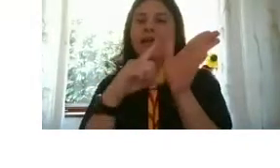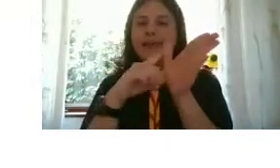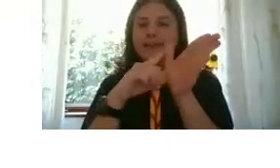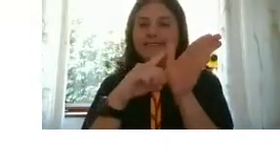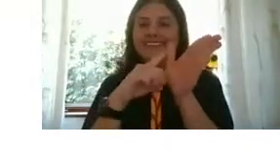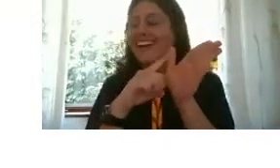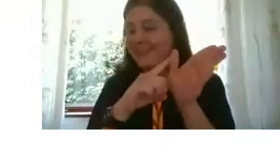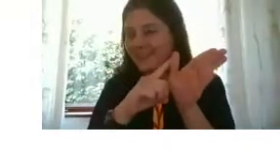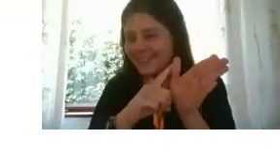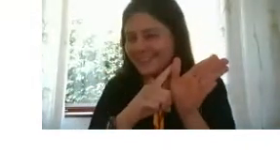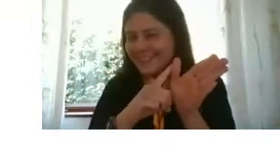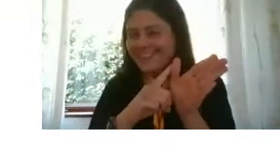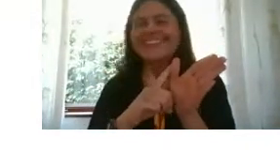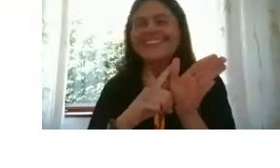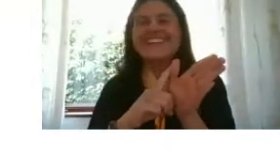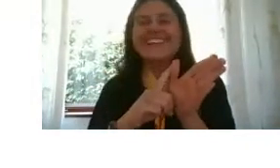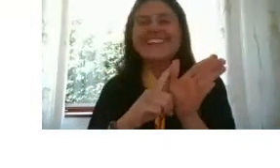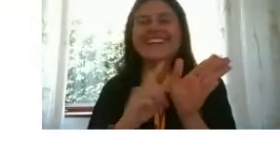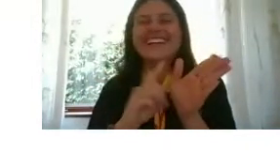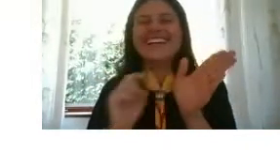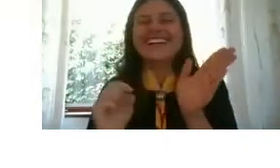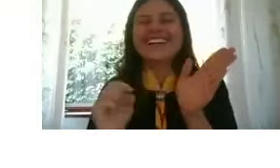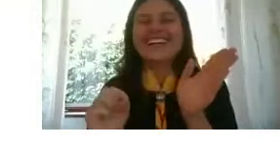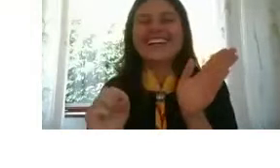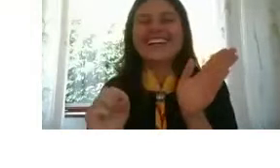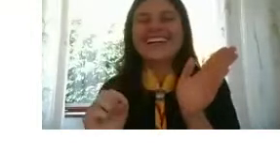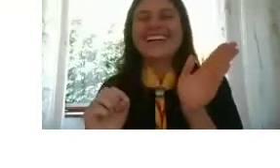P-A-U-L-A. I got it easy.